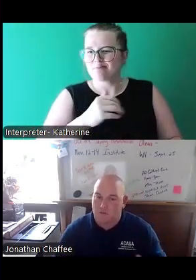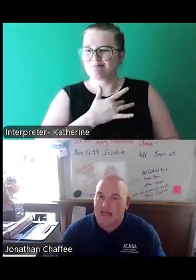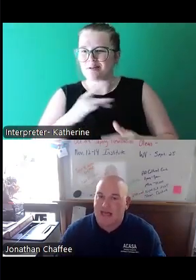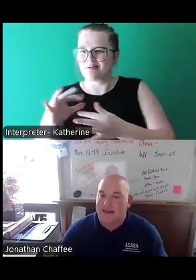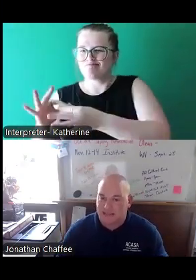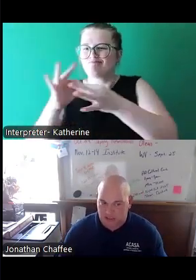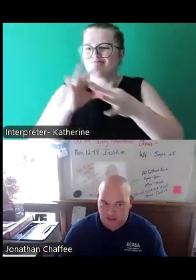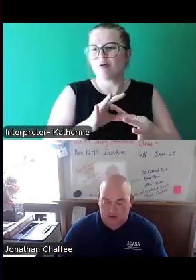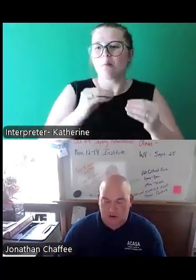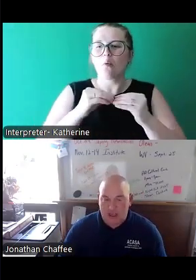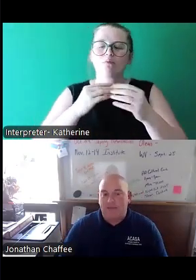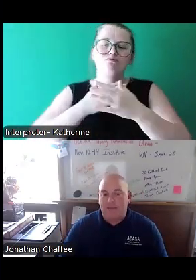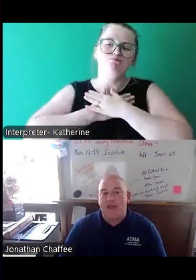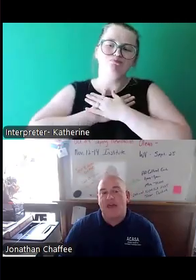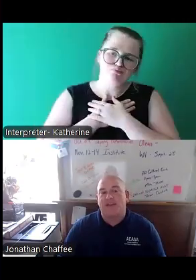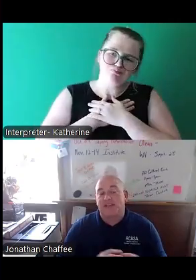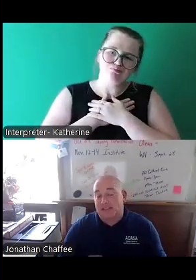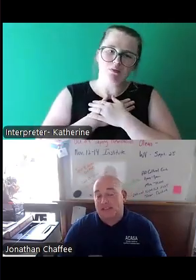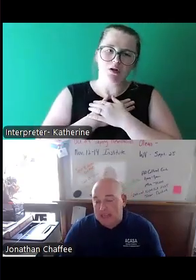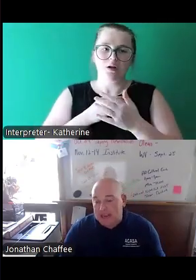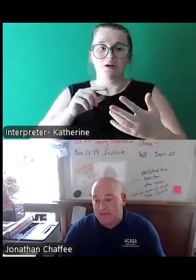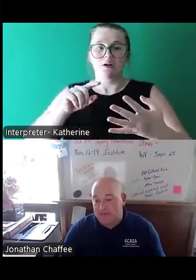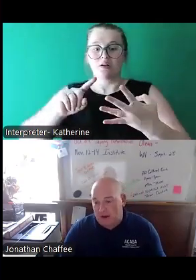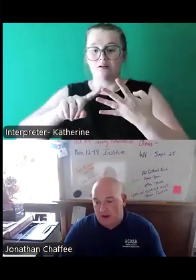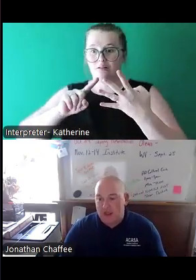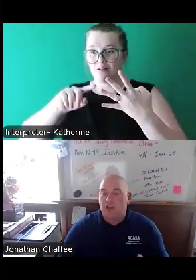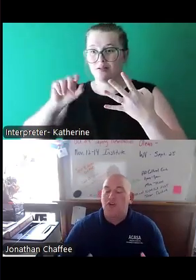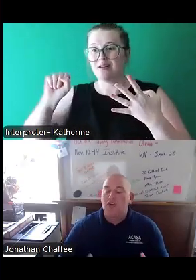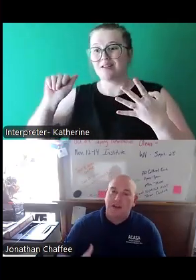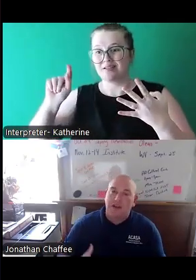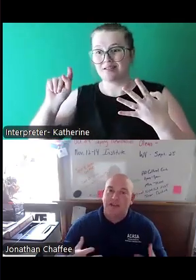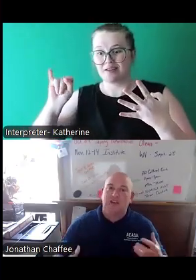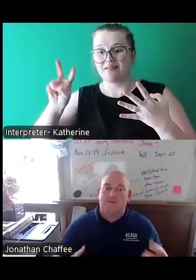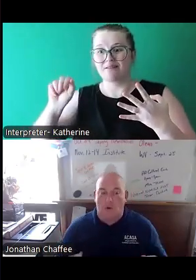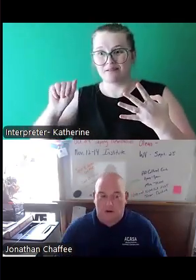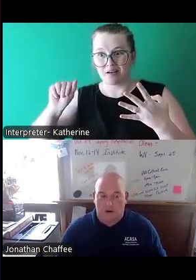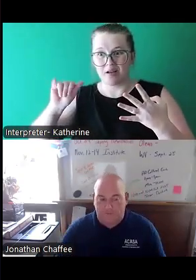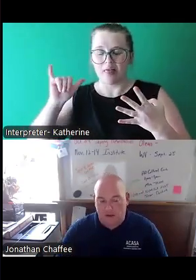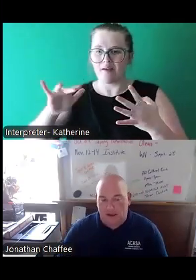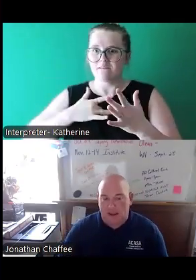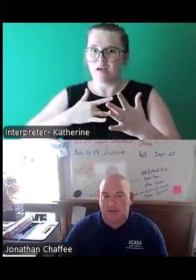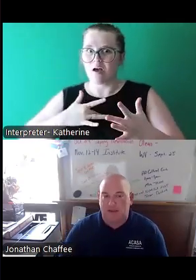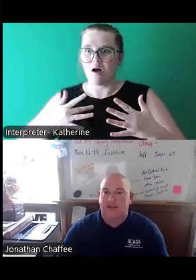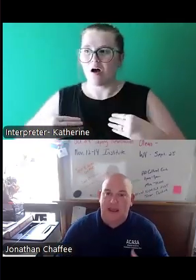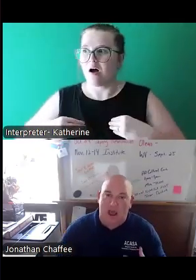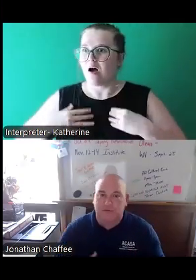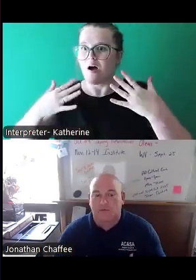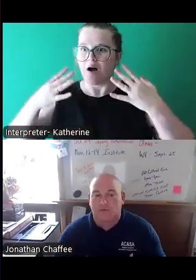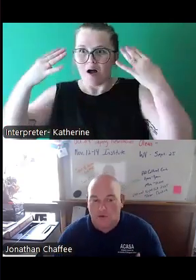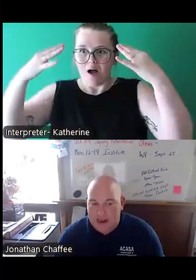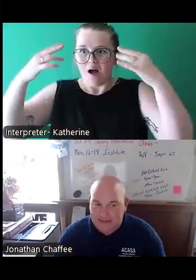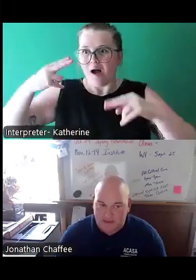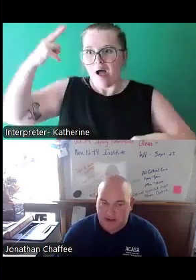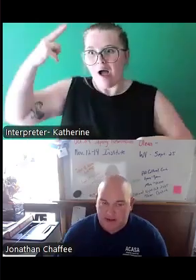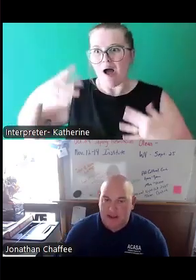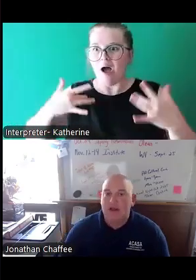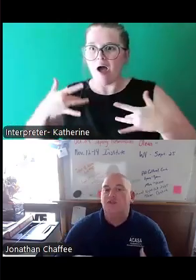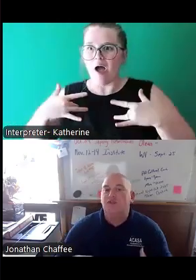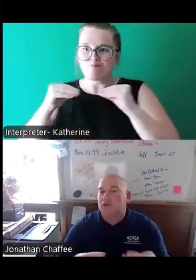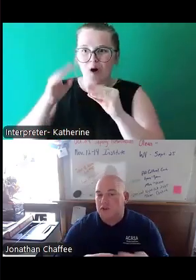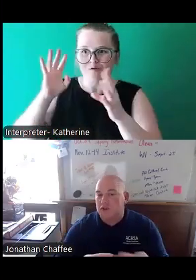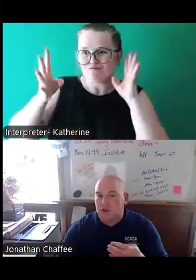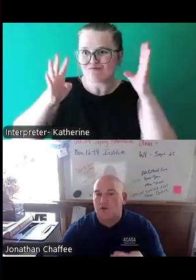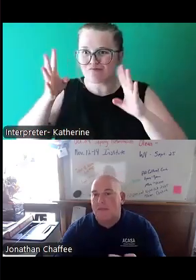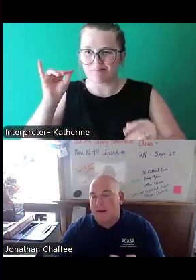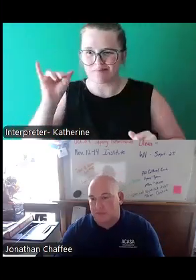it relaxes you. And then sativa usually gives that euphoric feeling. They say it helps with creativity. Those